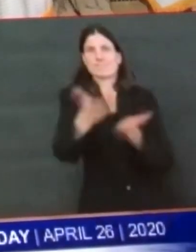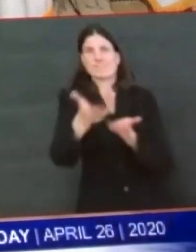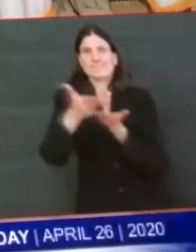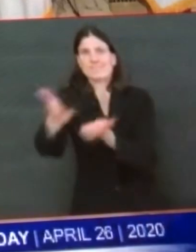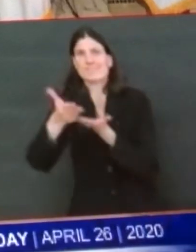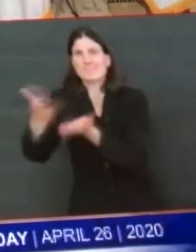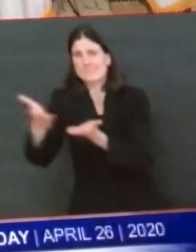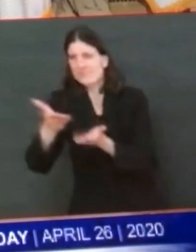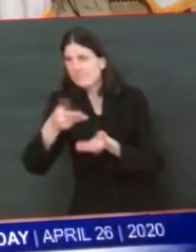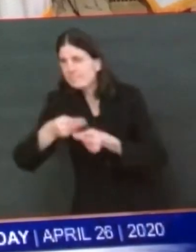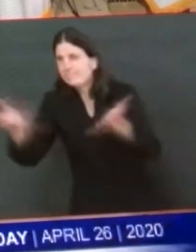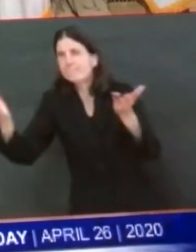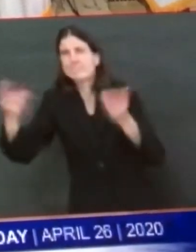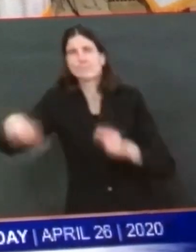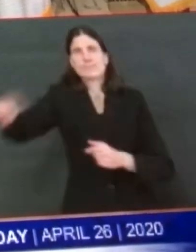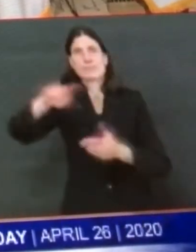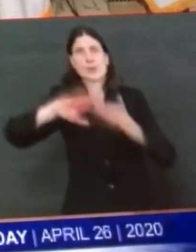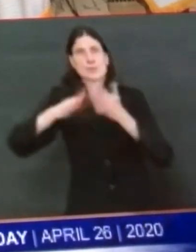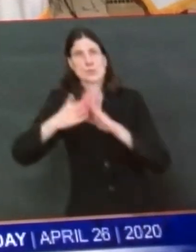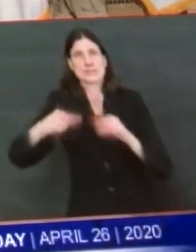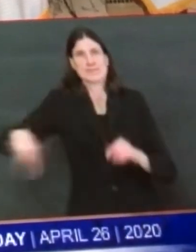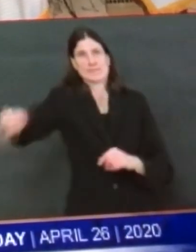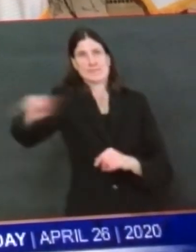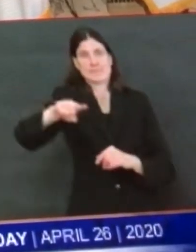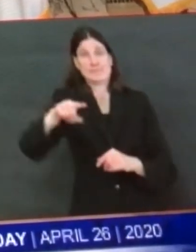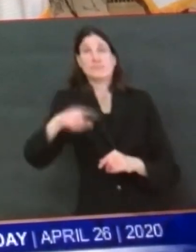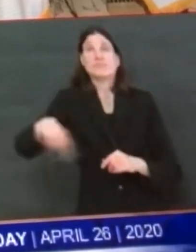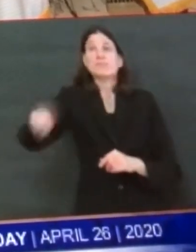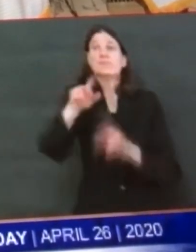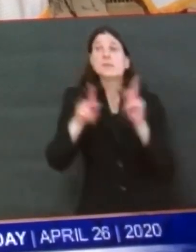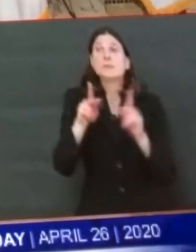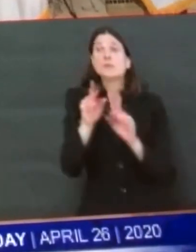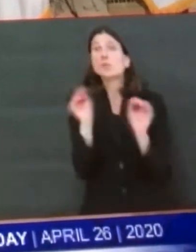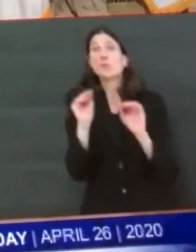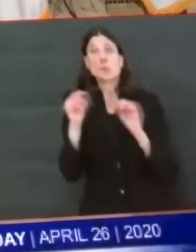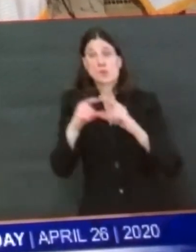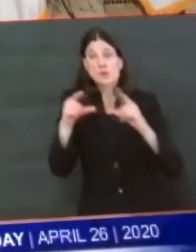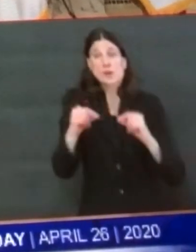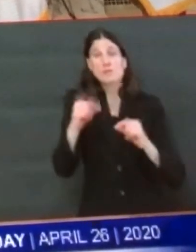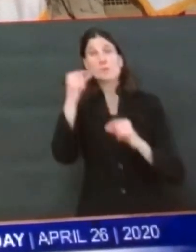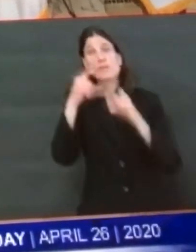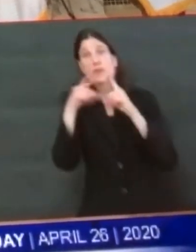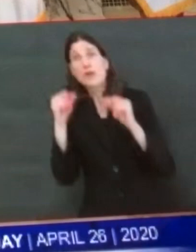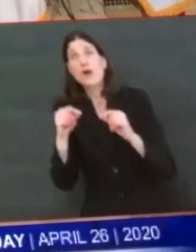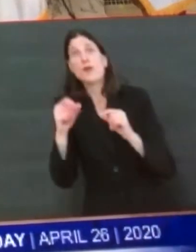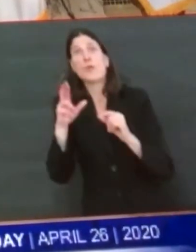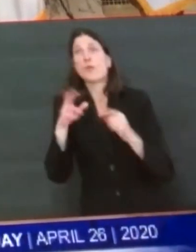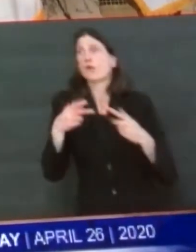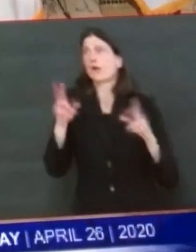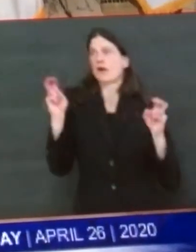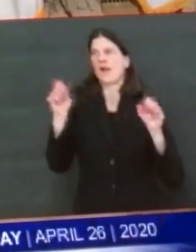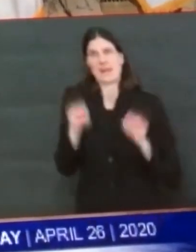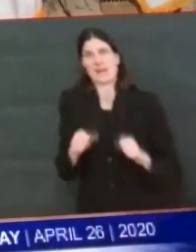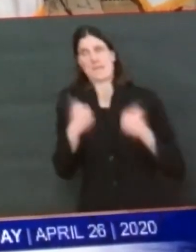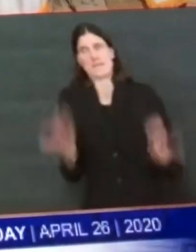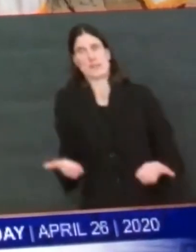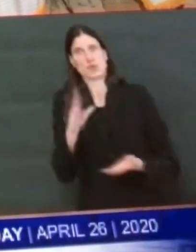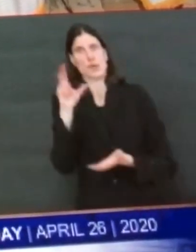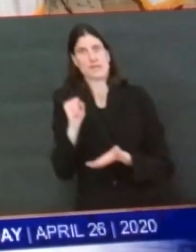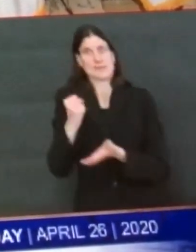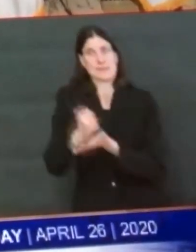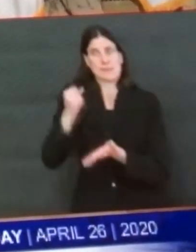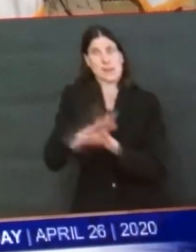Friday, to the undocumented community, working very closely with Mayor Diosa to figure out how we can help